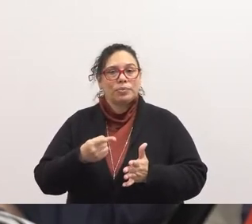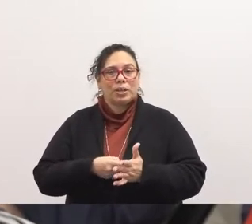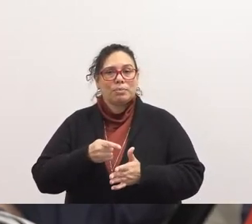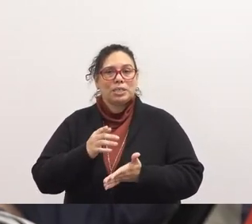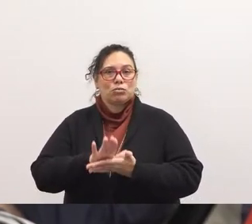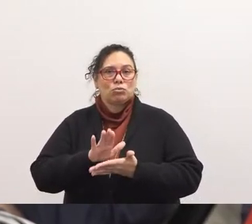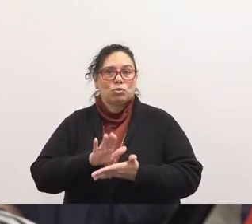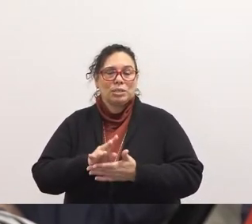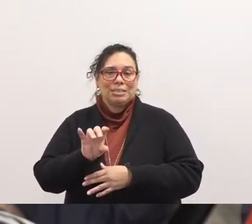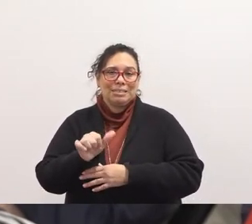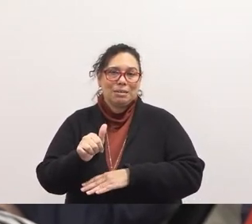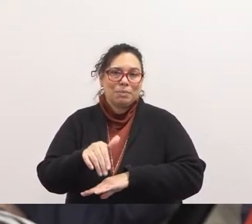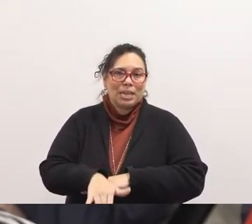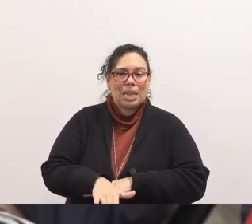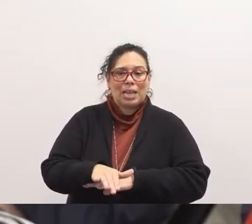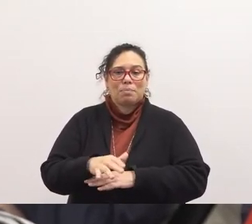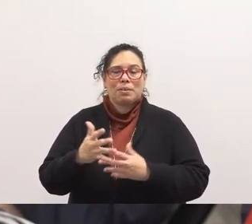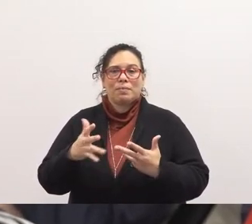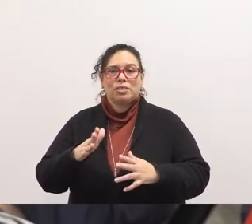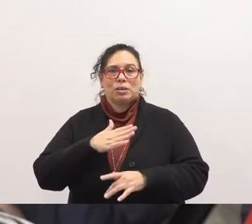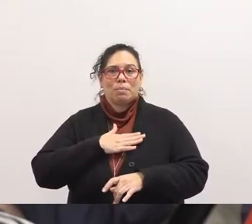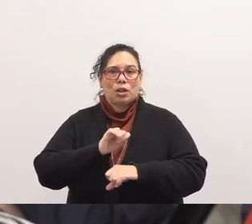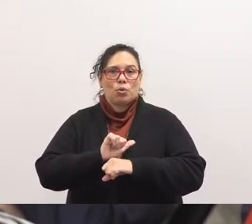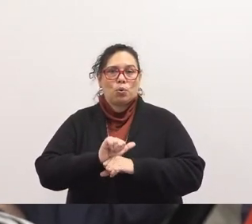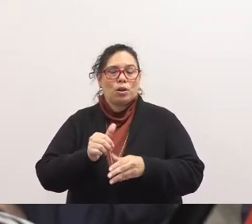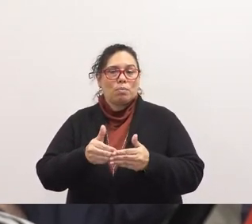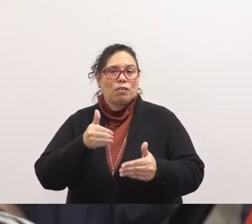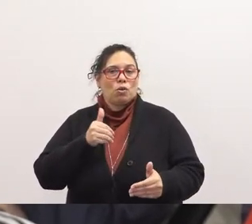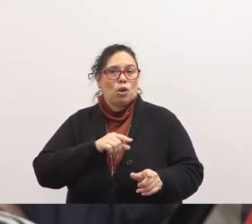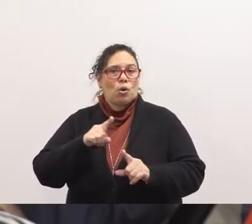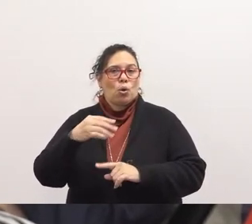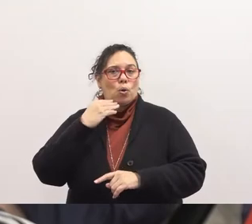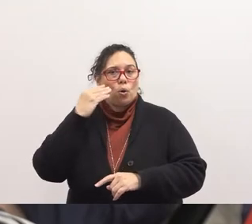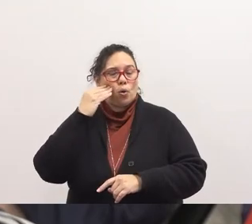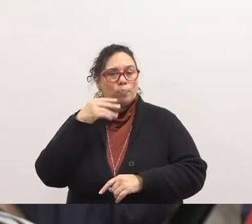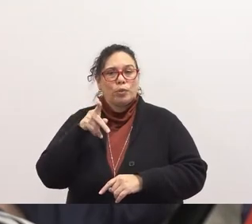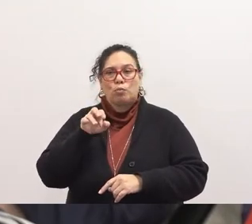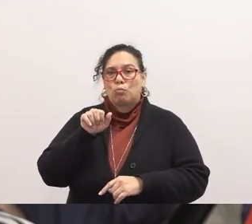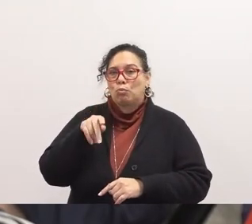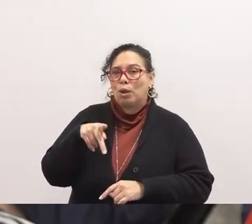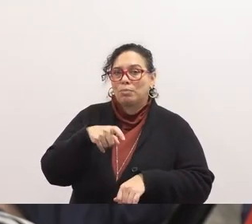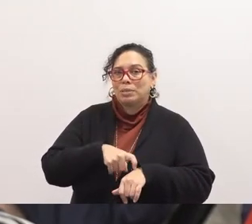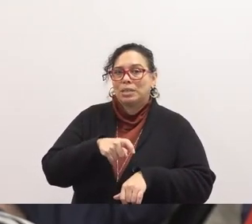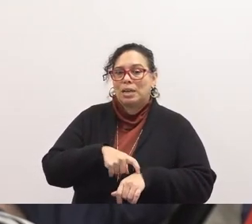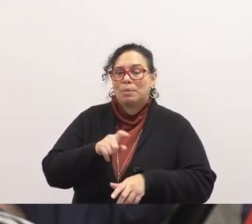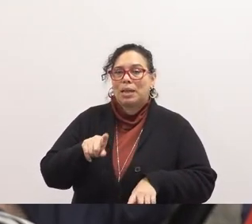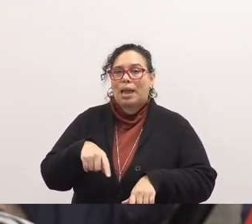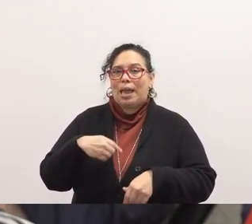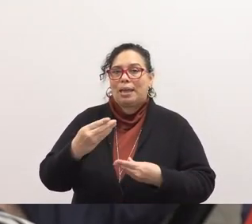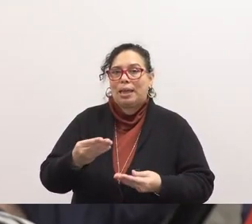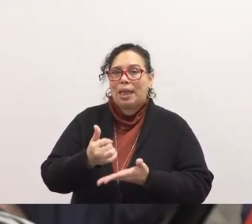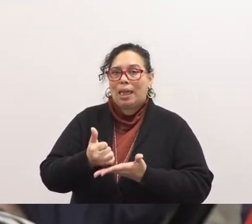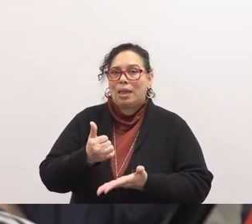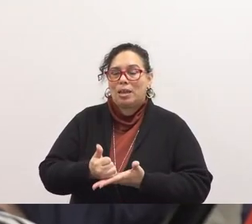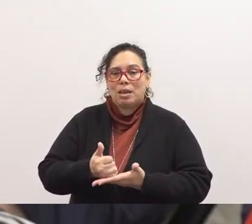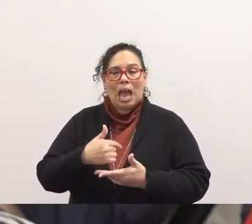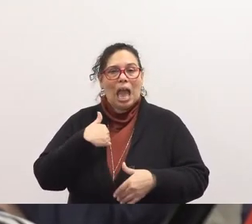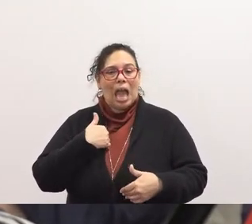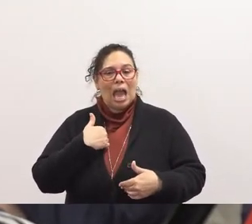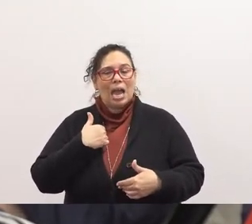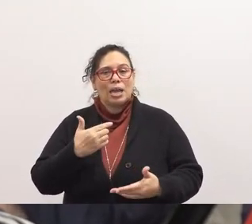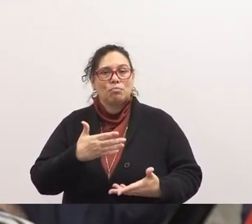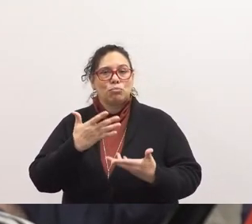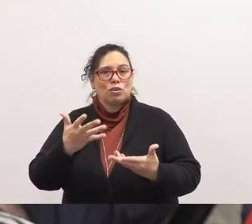the activity or finishing my own work before I go home, since I gave my prep time to help others out. Did I mention that I provide tech support to my